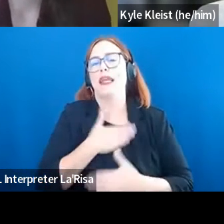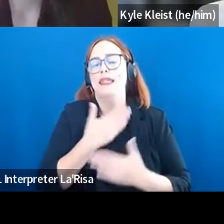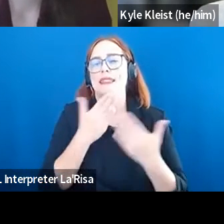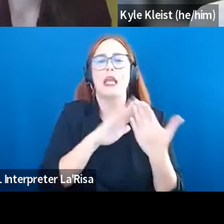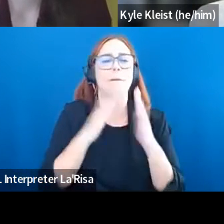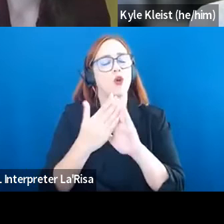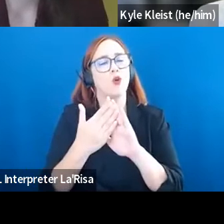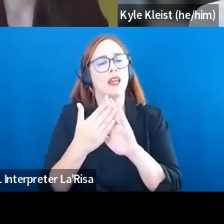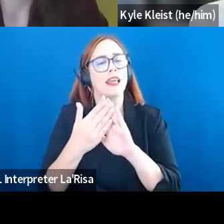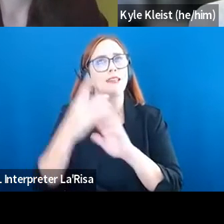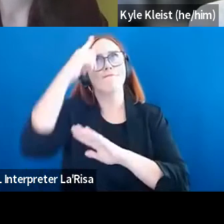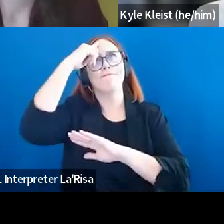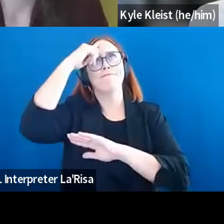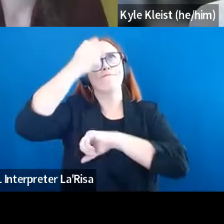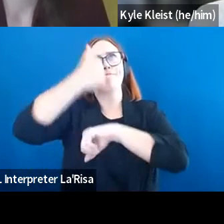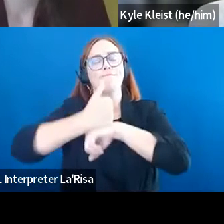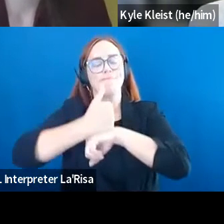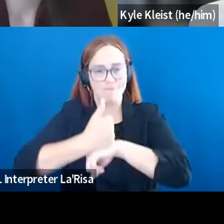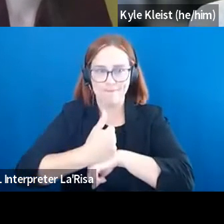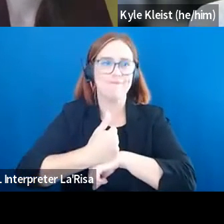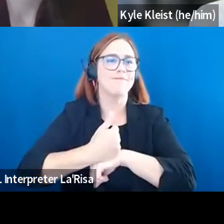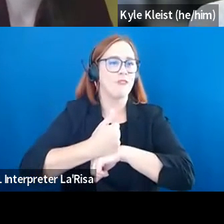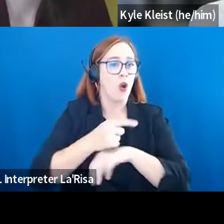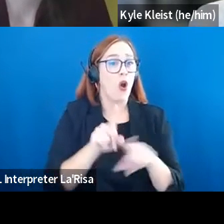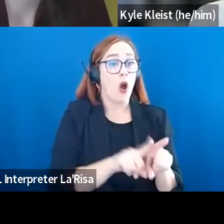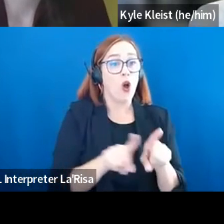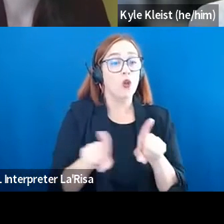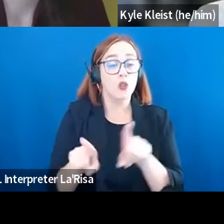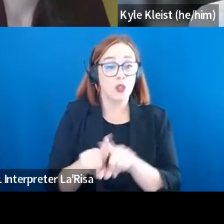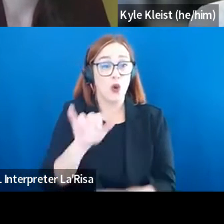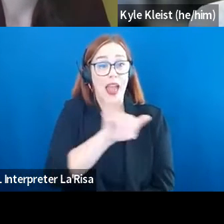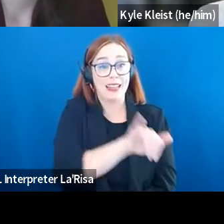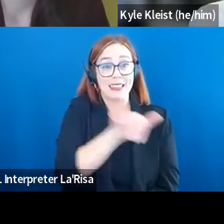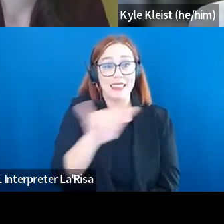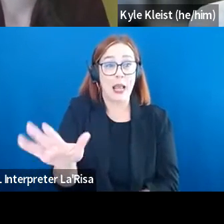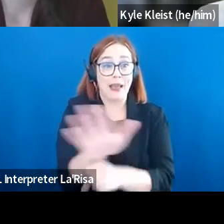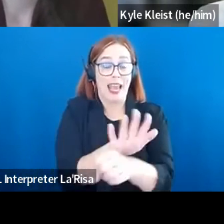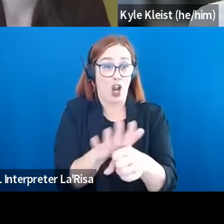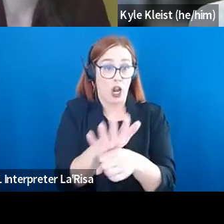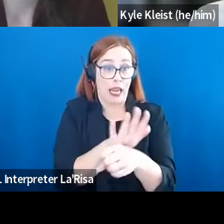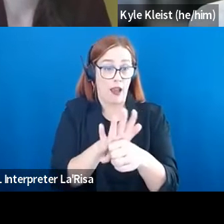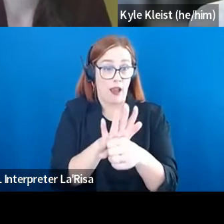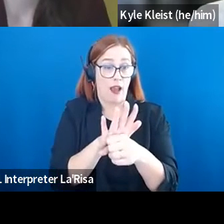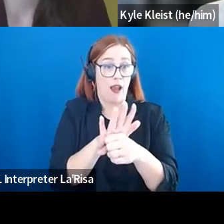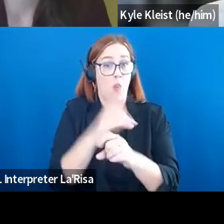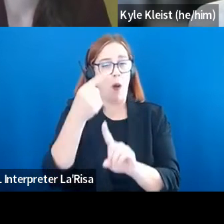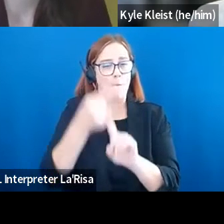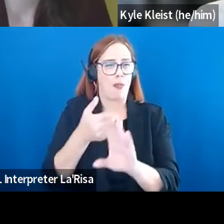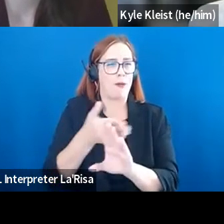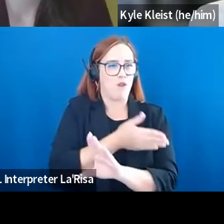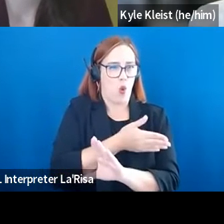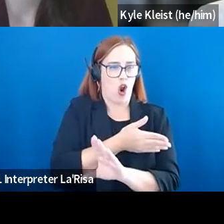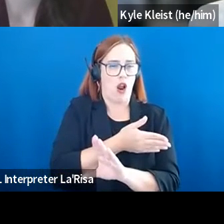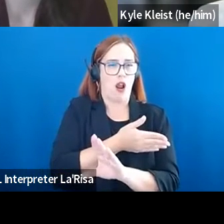We also gave out diapers and formula in that same area earlier with a different grant a month earlier, because